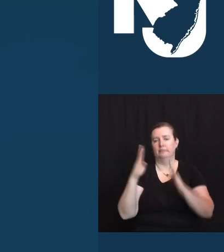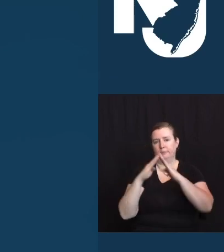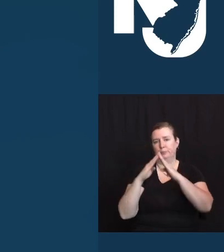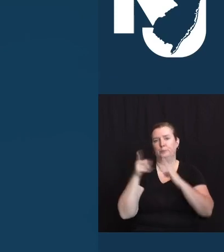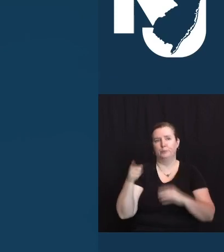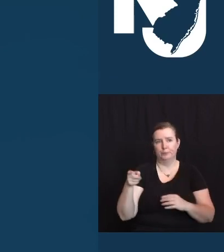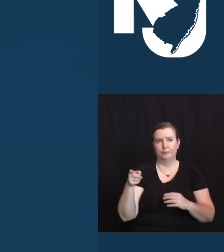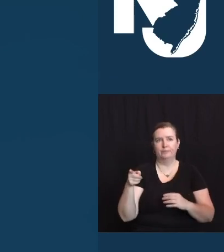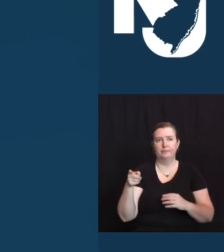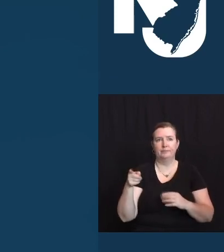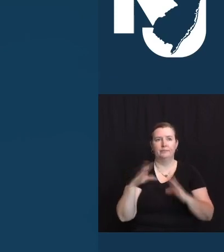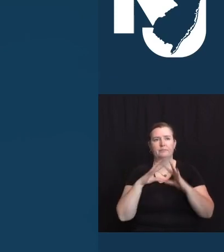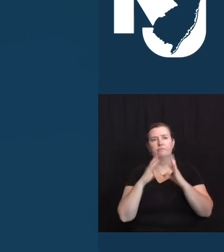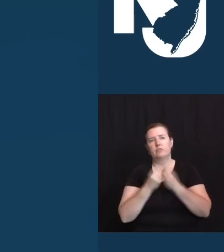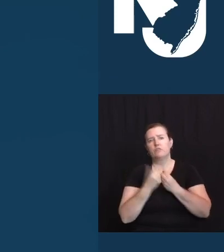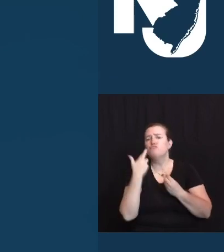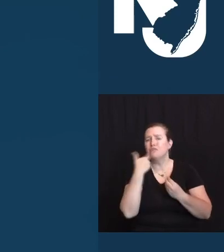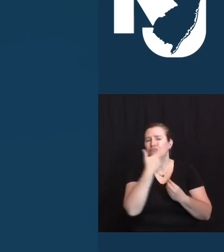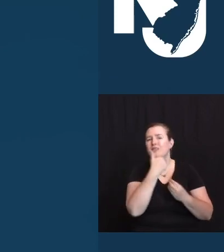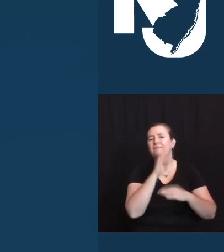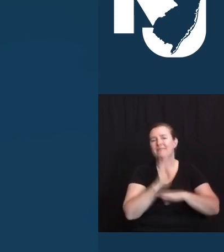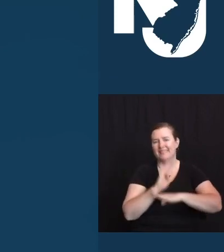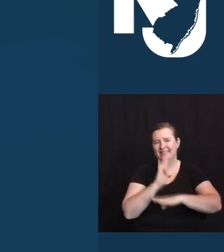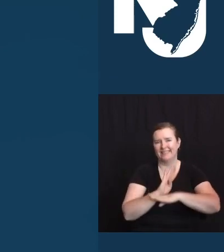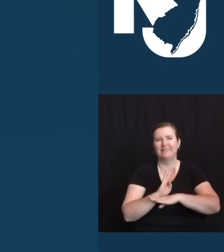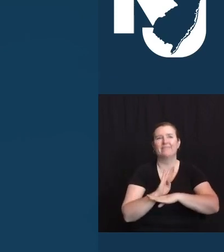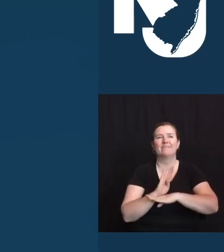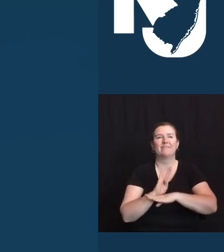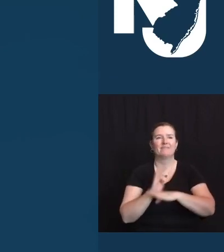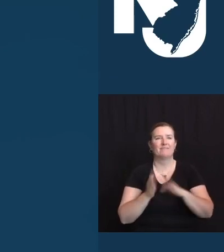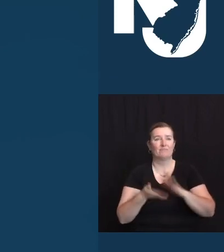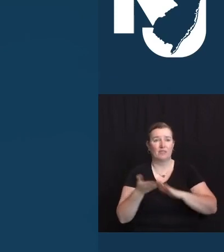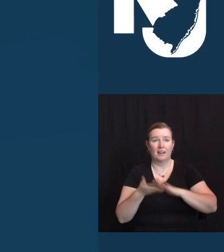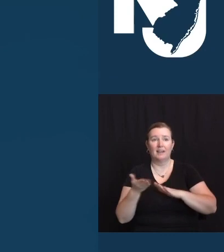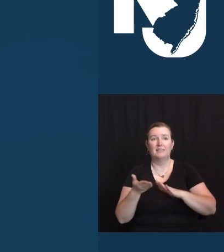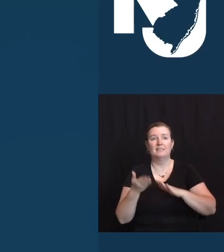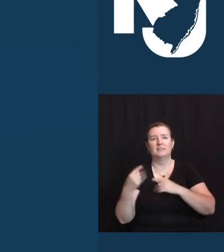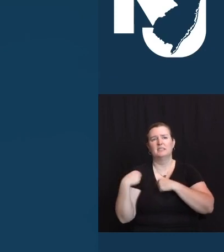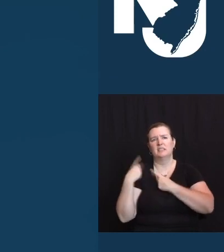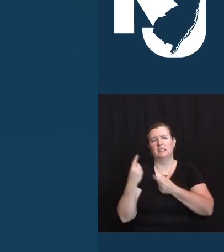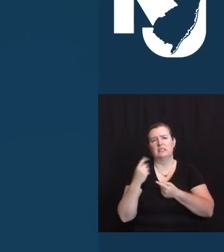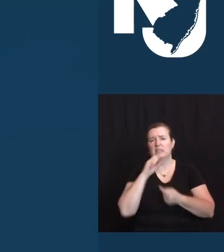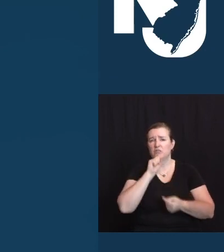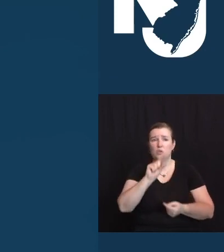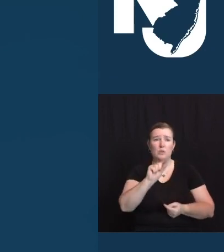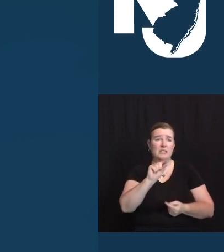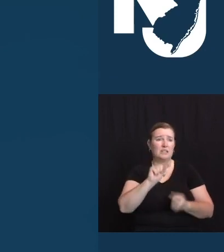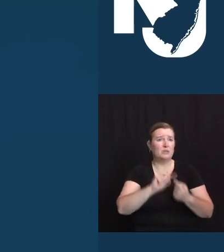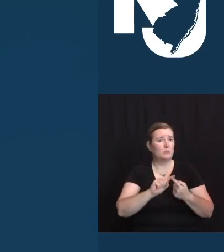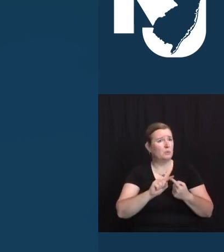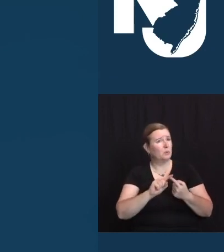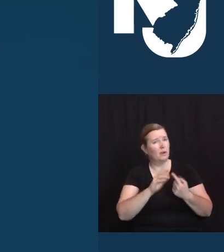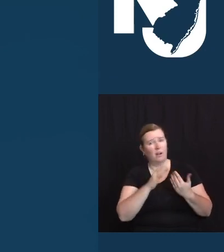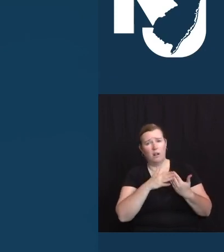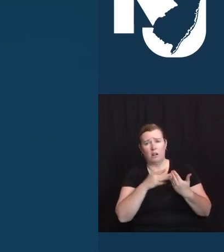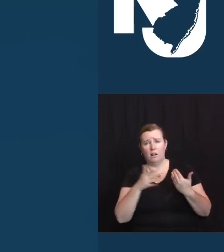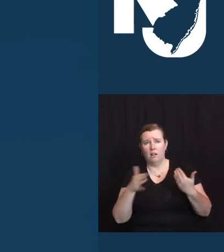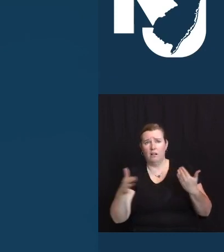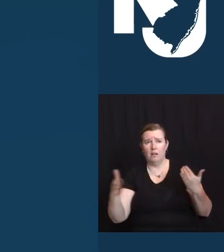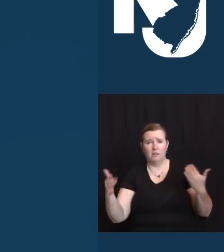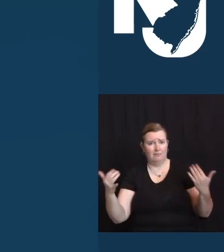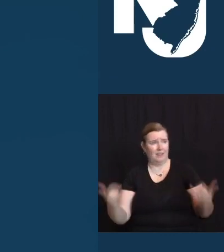at the age of 20, and that which he would run for the next 40 years, Victor's Maywood Inn, which